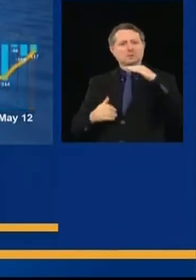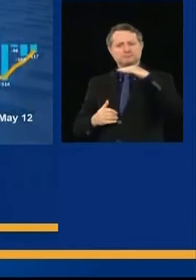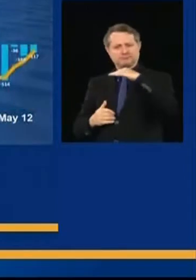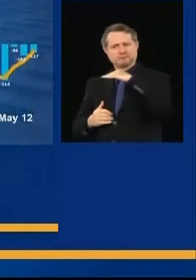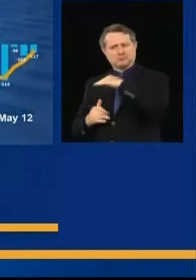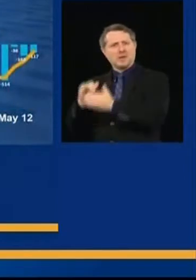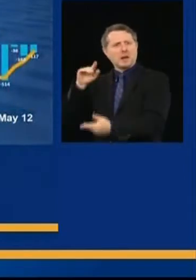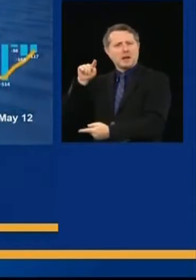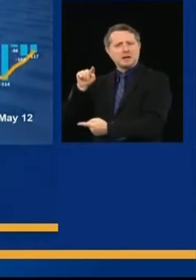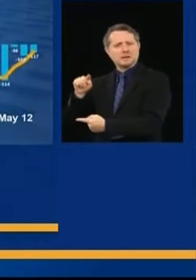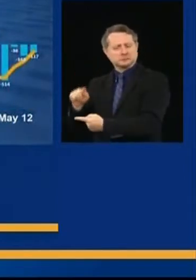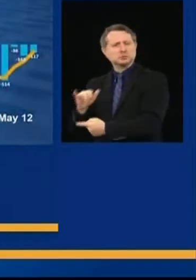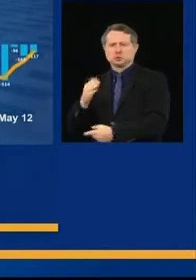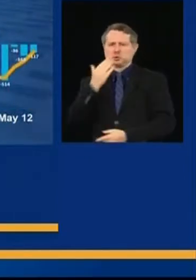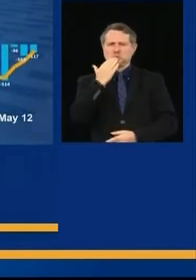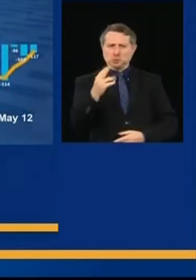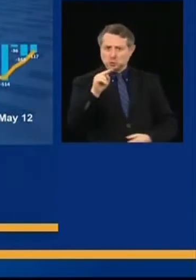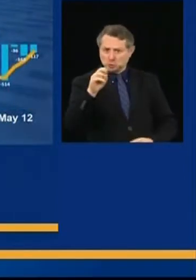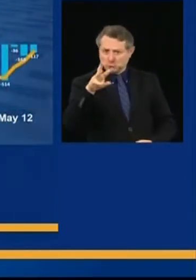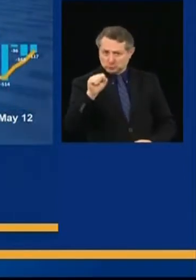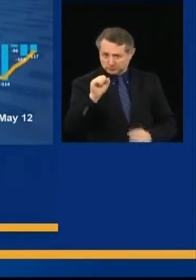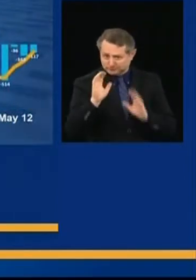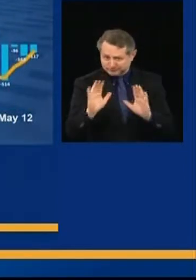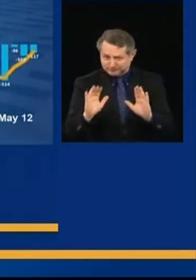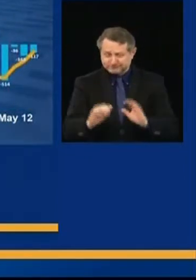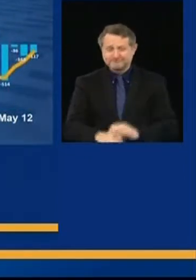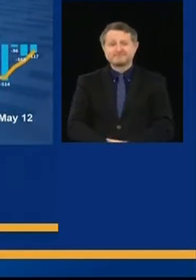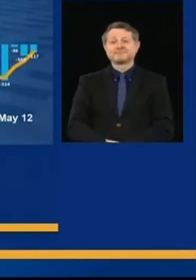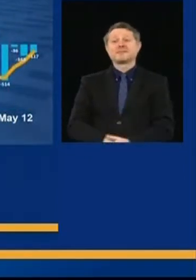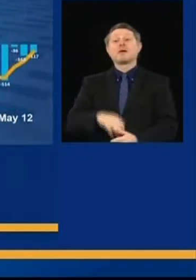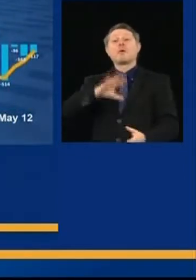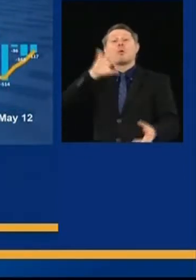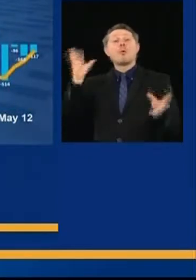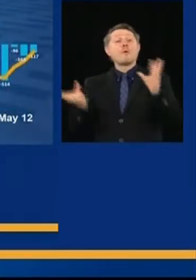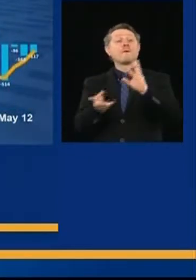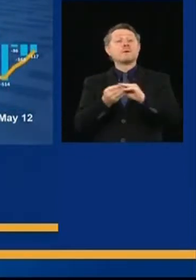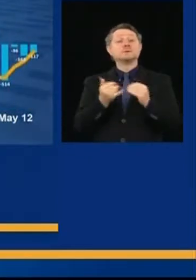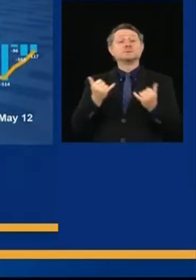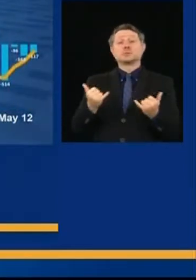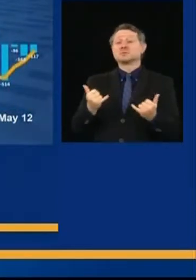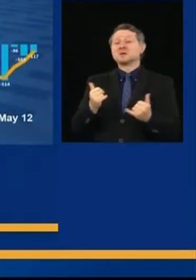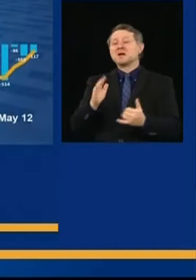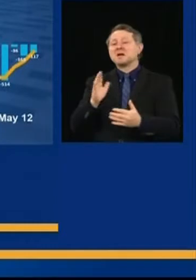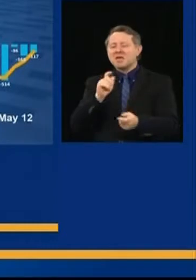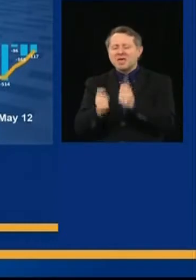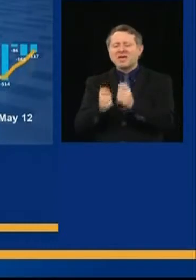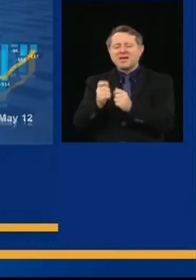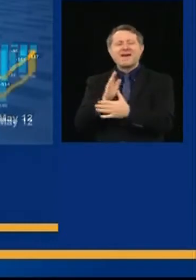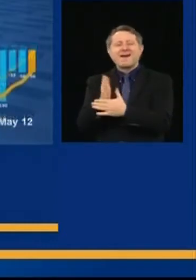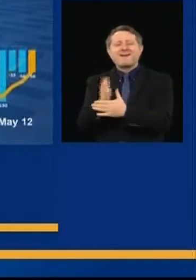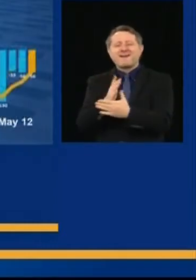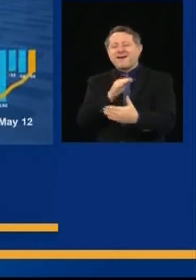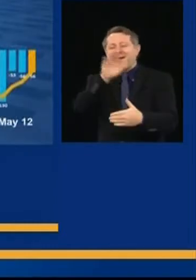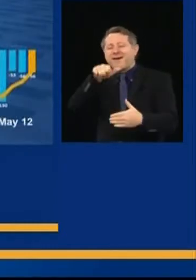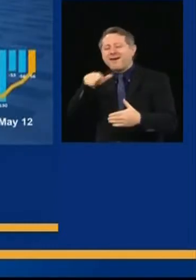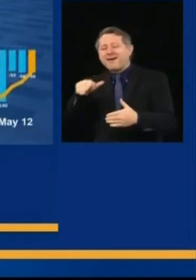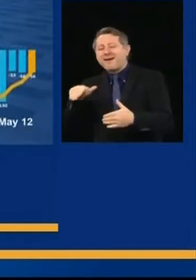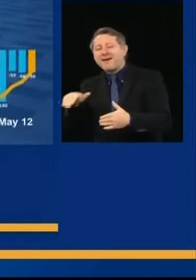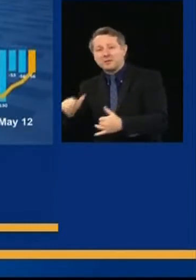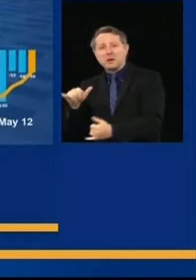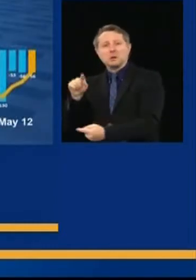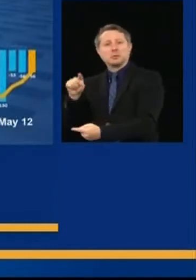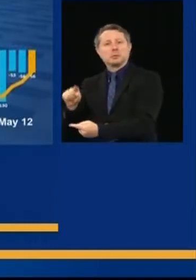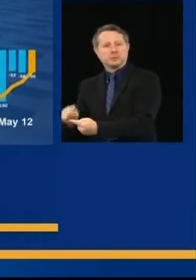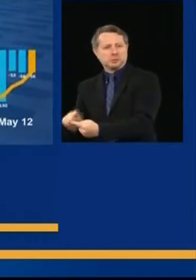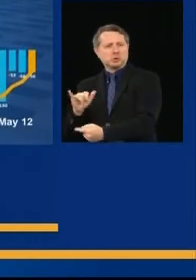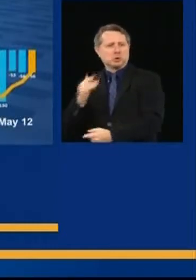good news. The rolling total of the number of hospitalizations has been down, and that's good